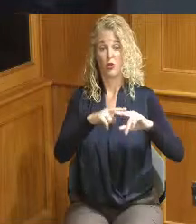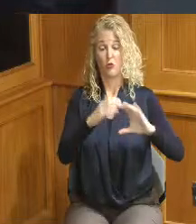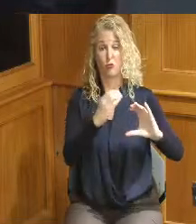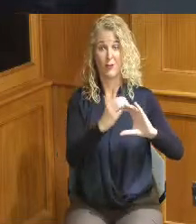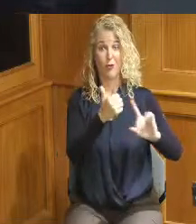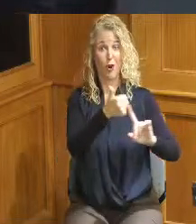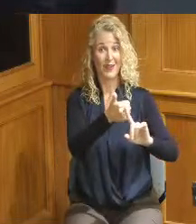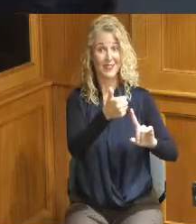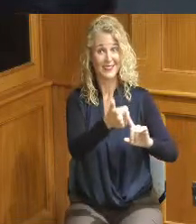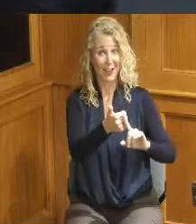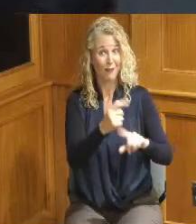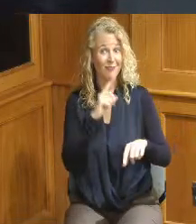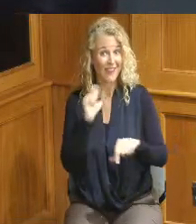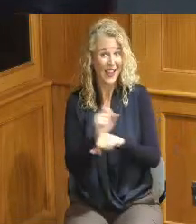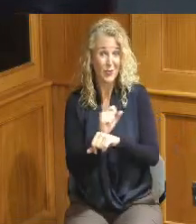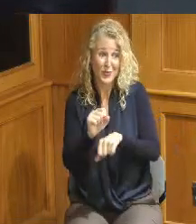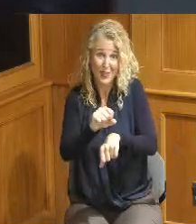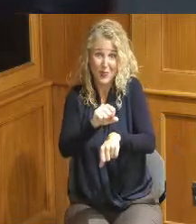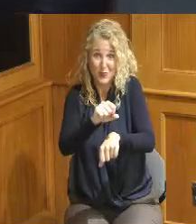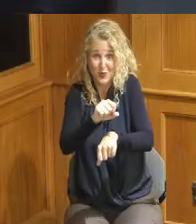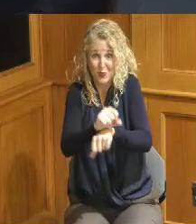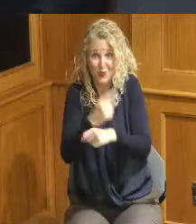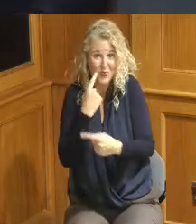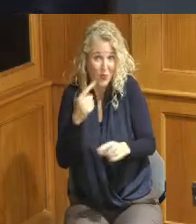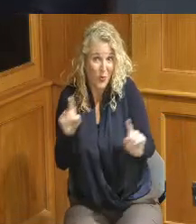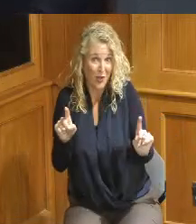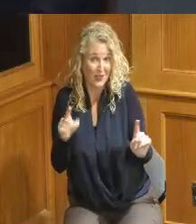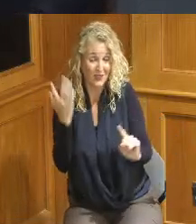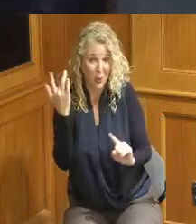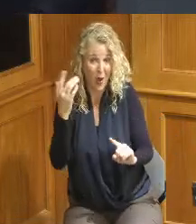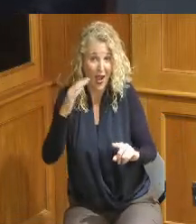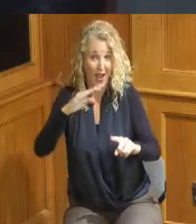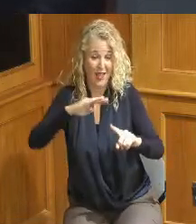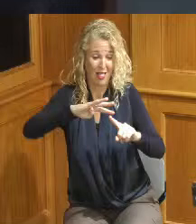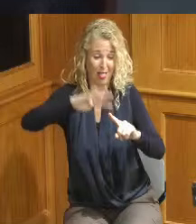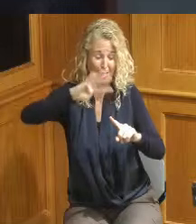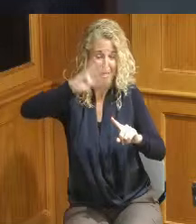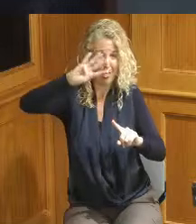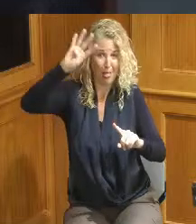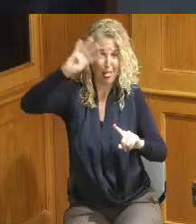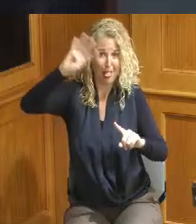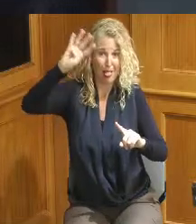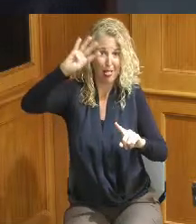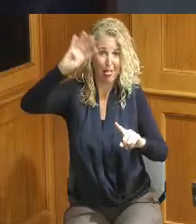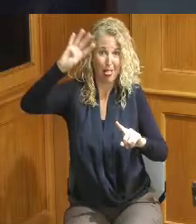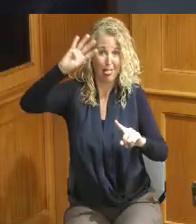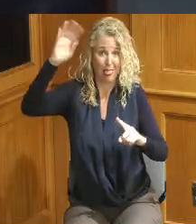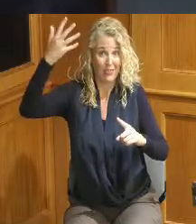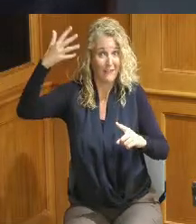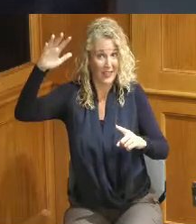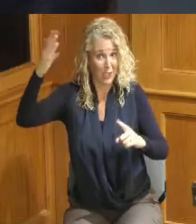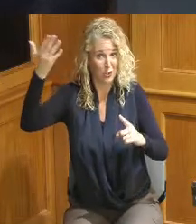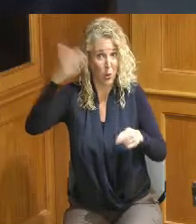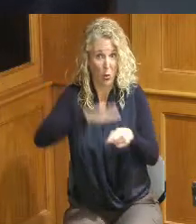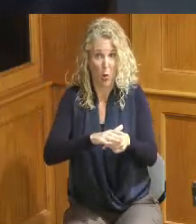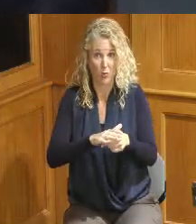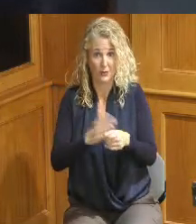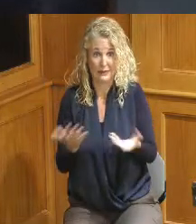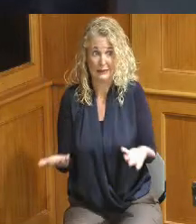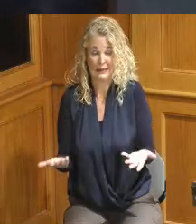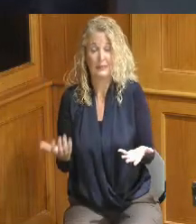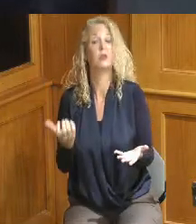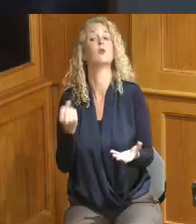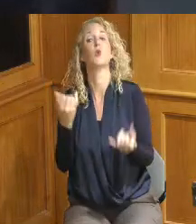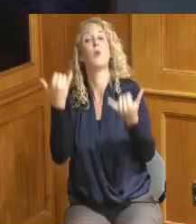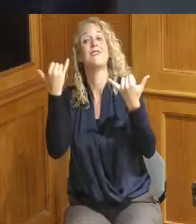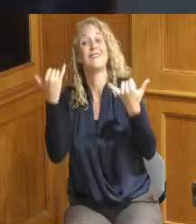open and the release valve closed. We've based on how it worked, we think that's what happened. There will be a separate investigation of